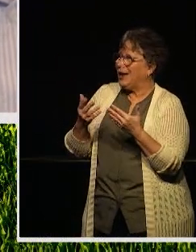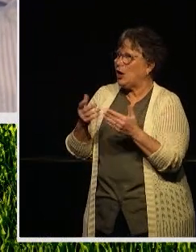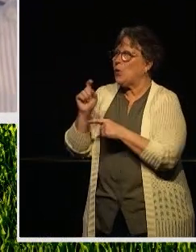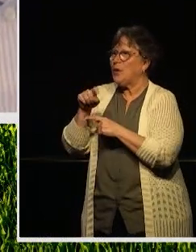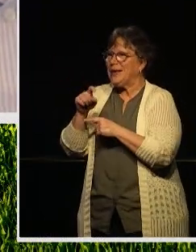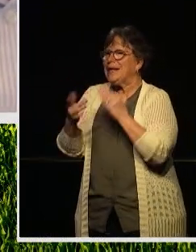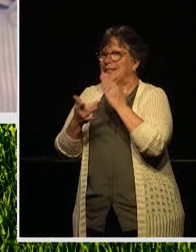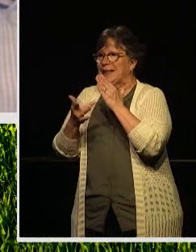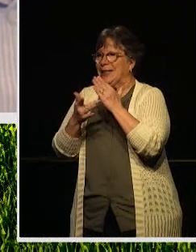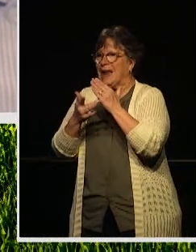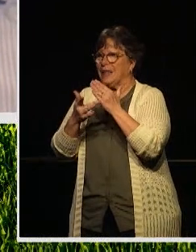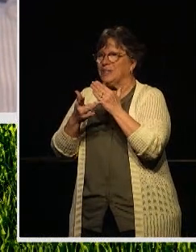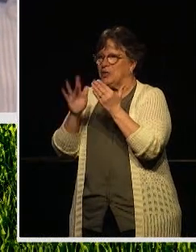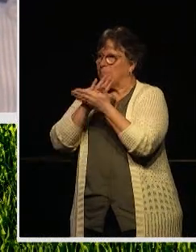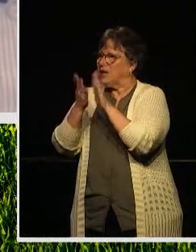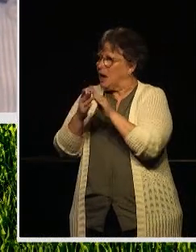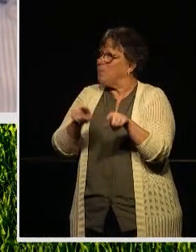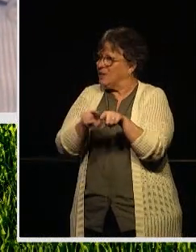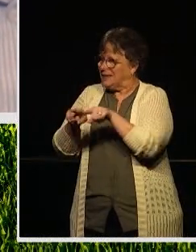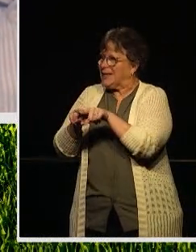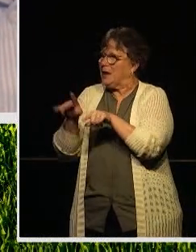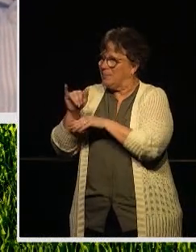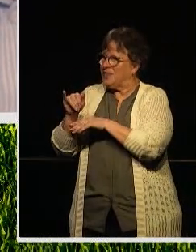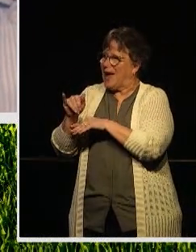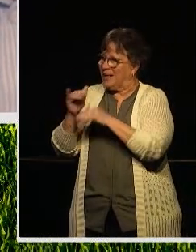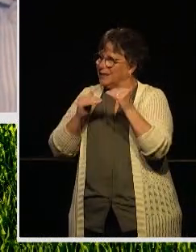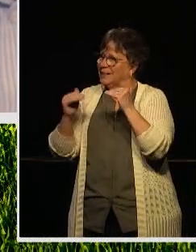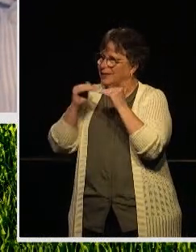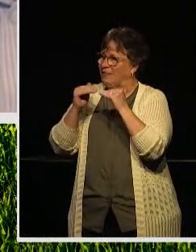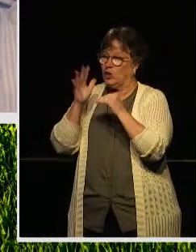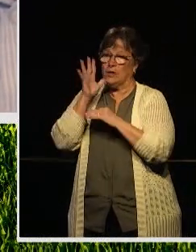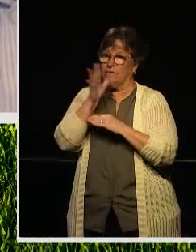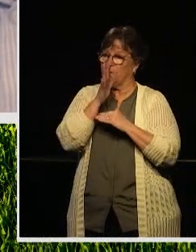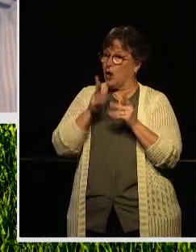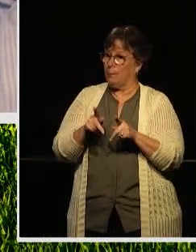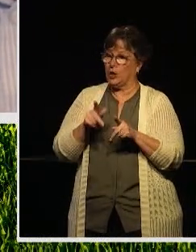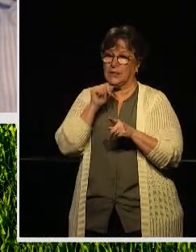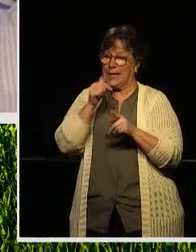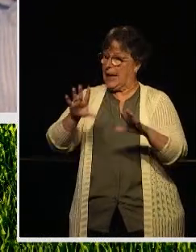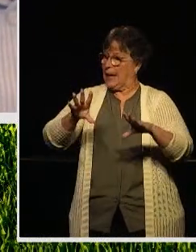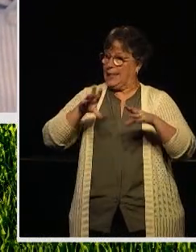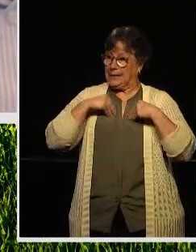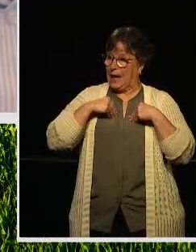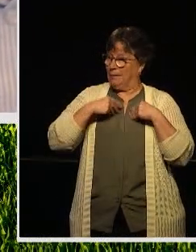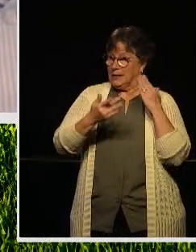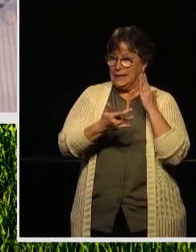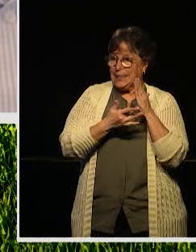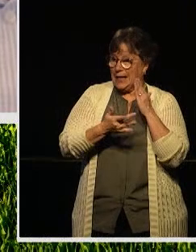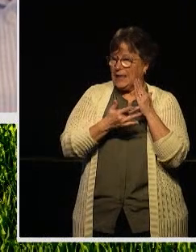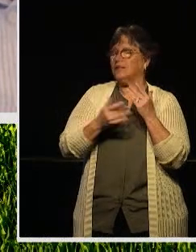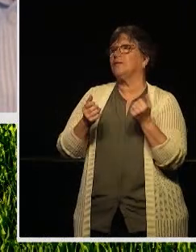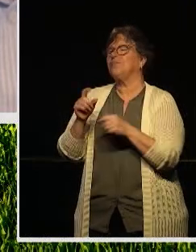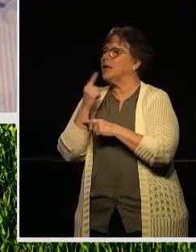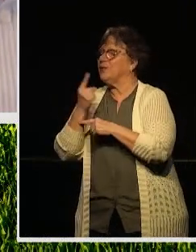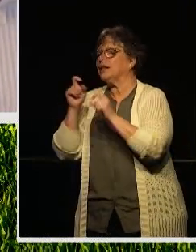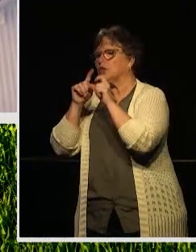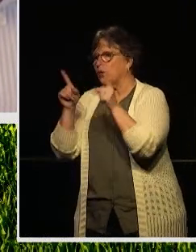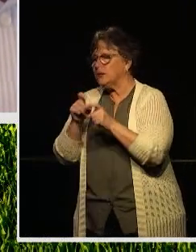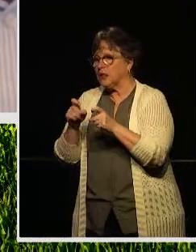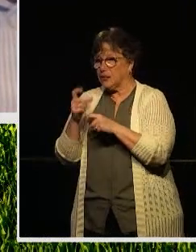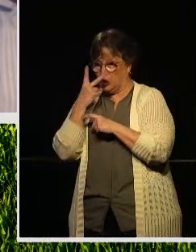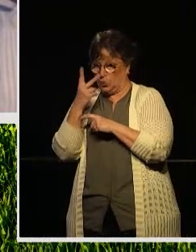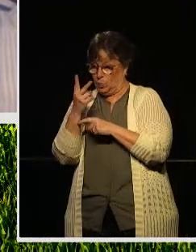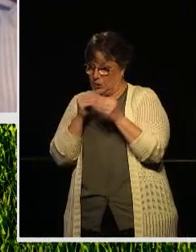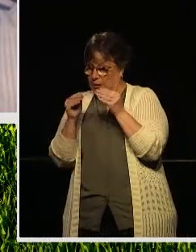that level. It's not like, farmers are not adopting technology. There's always this question around, hey, do we see more